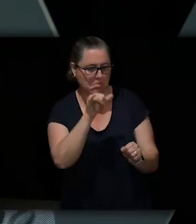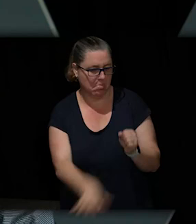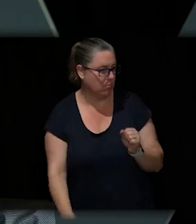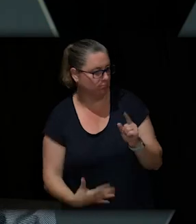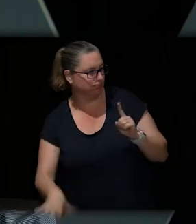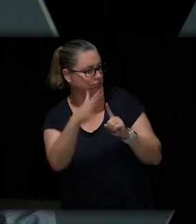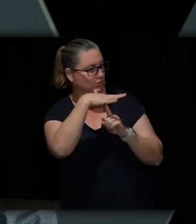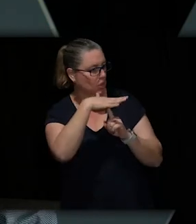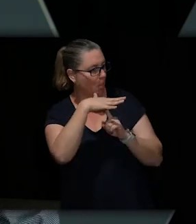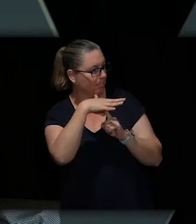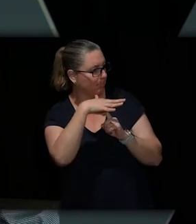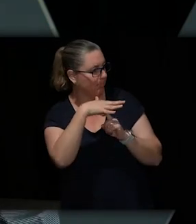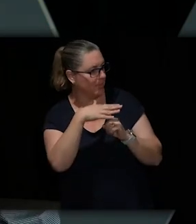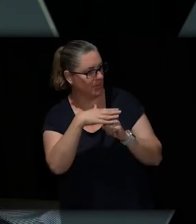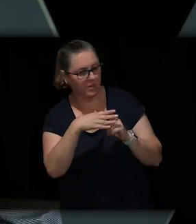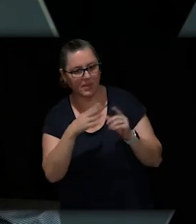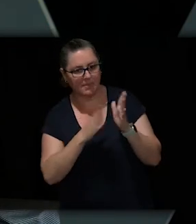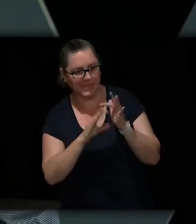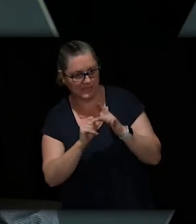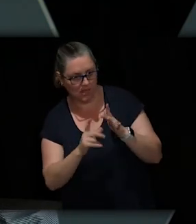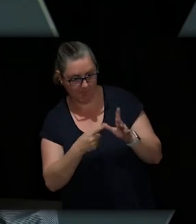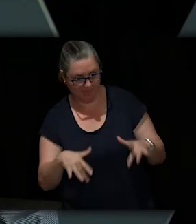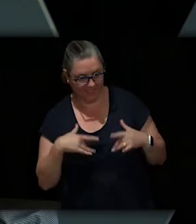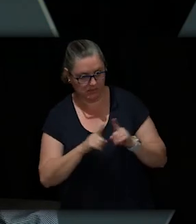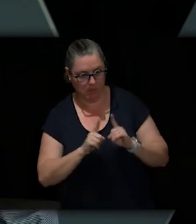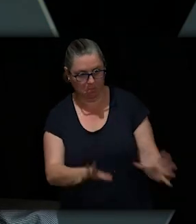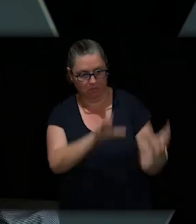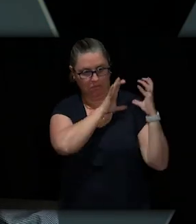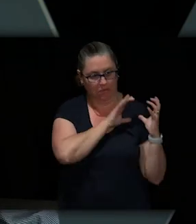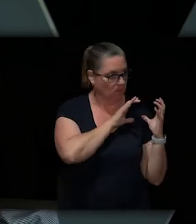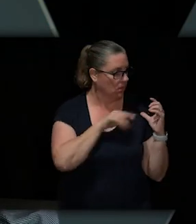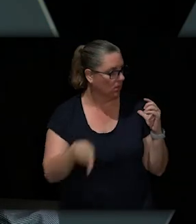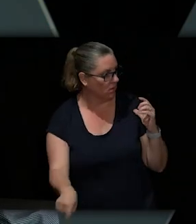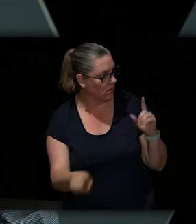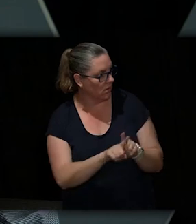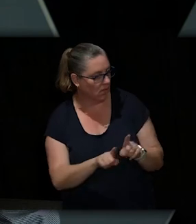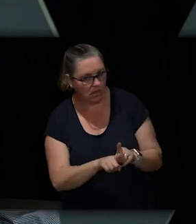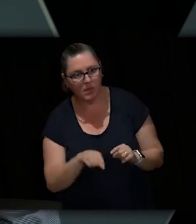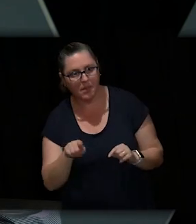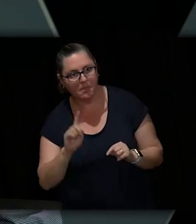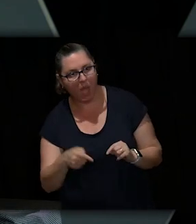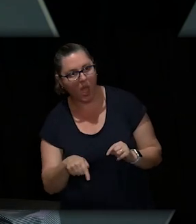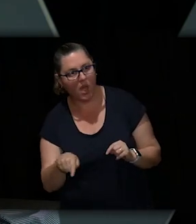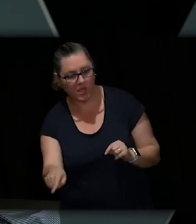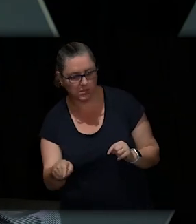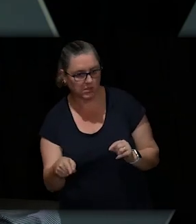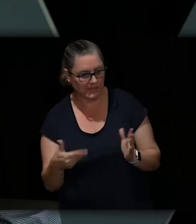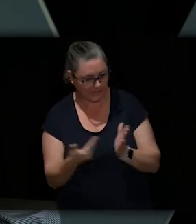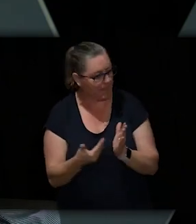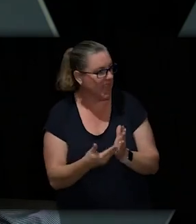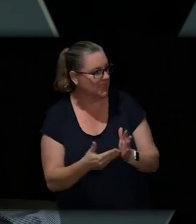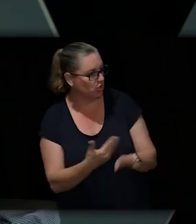district. So there was, I felt like a tremendous amount of pressure coming in. But he had been, it's such a demanding job that he had been hospitalized